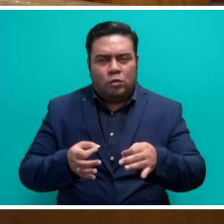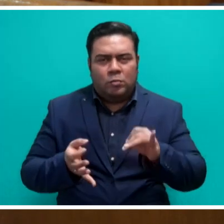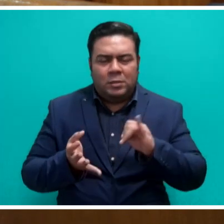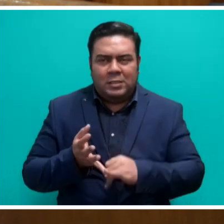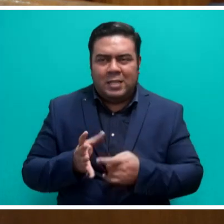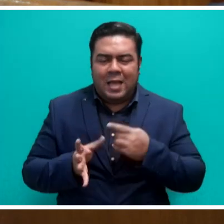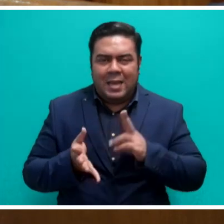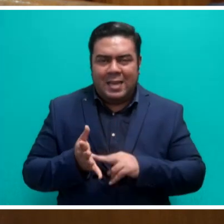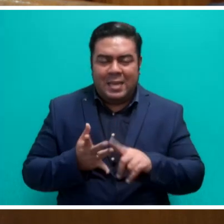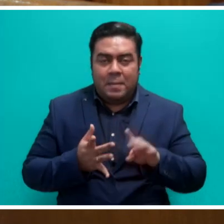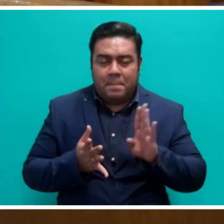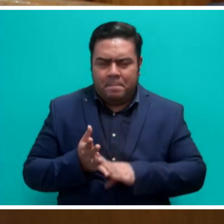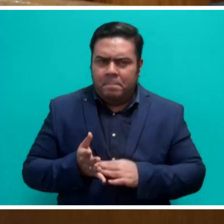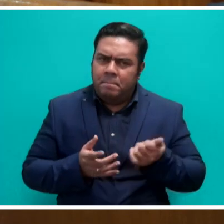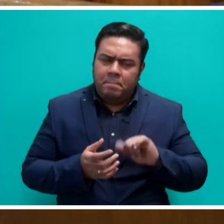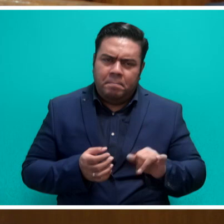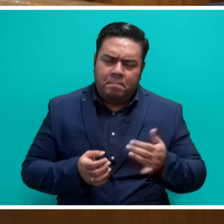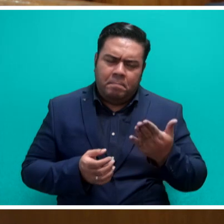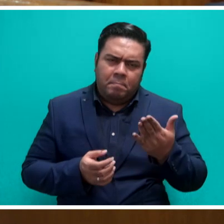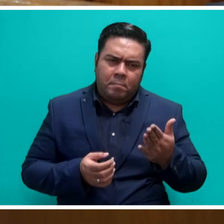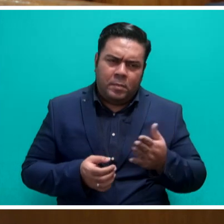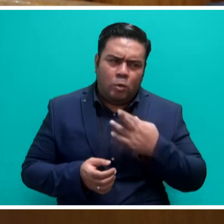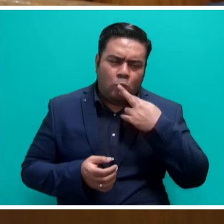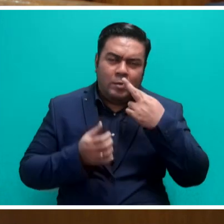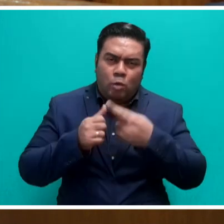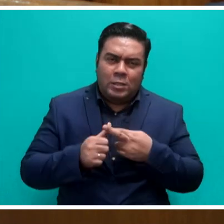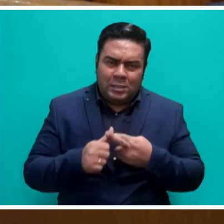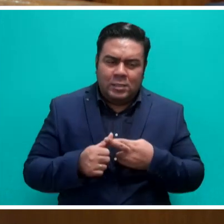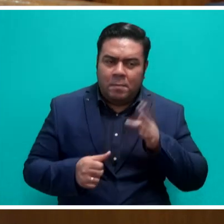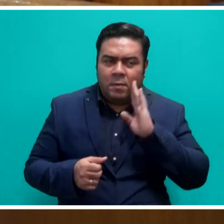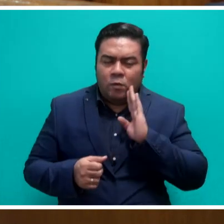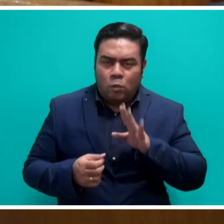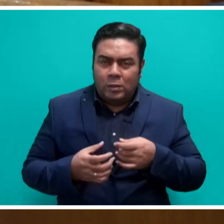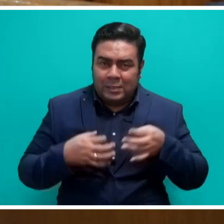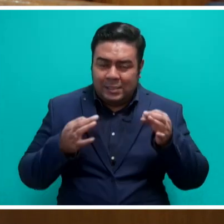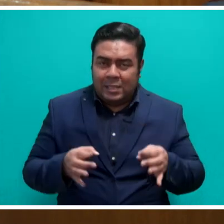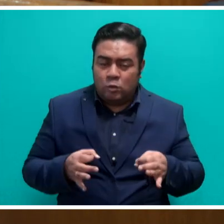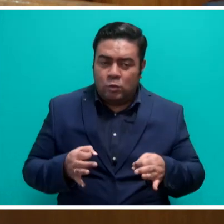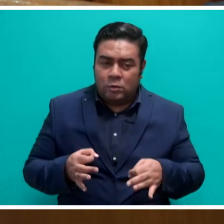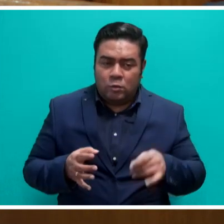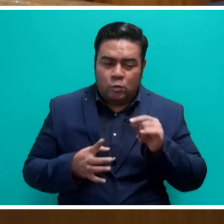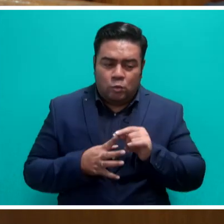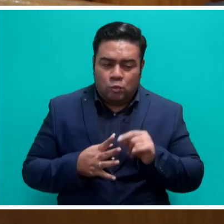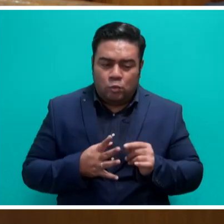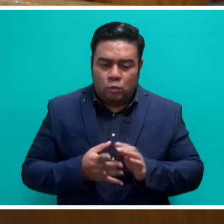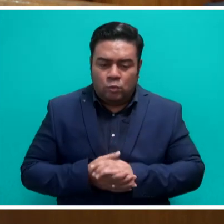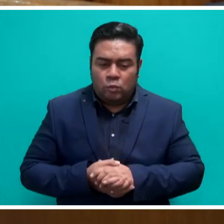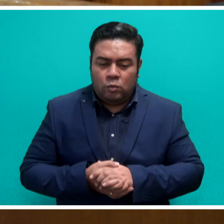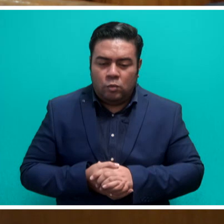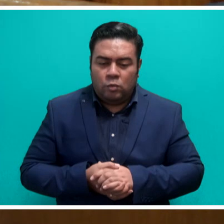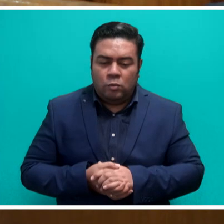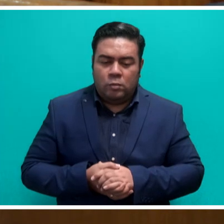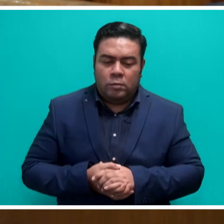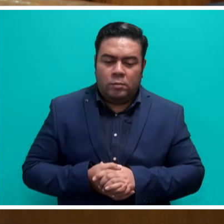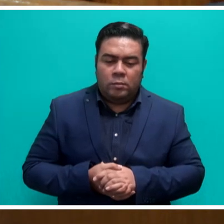necessary responses before the COC decided on whether to appoint a tribunal to investigate the complaints in